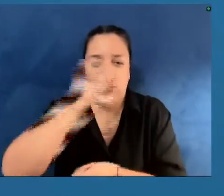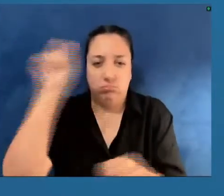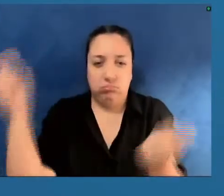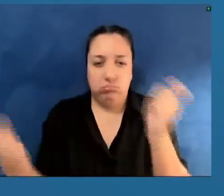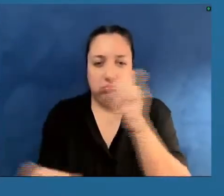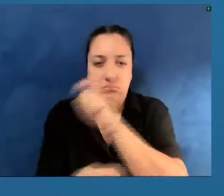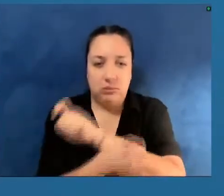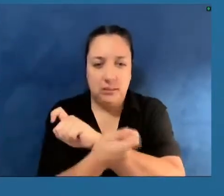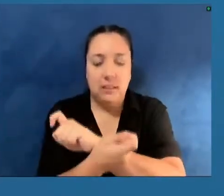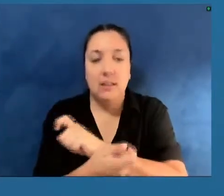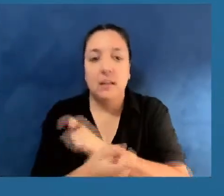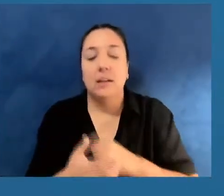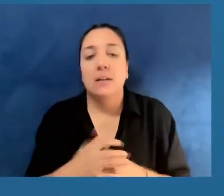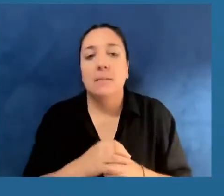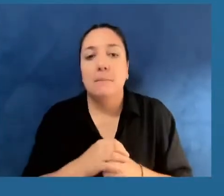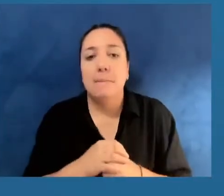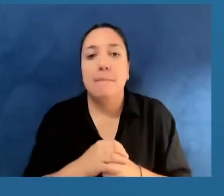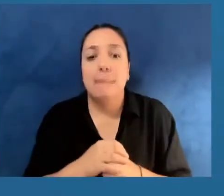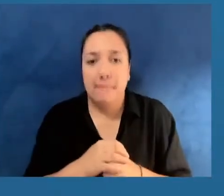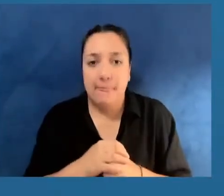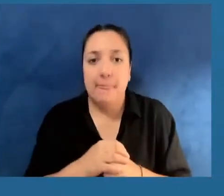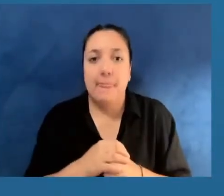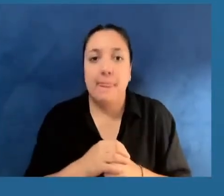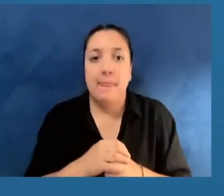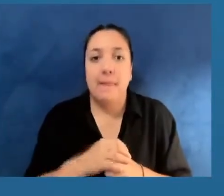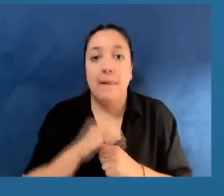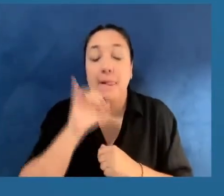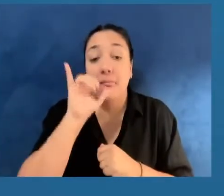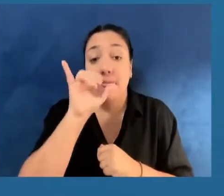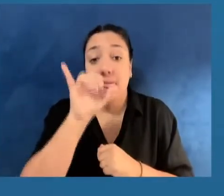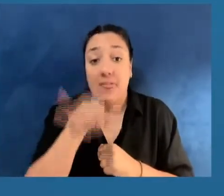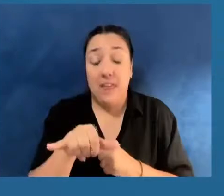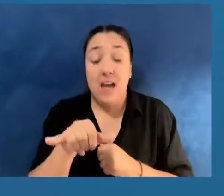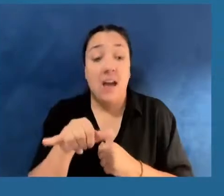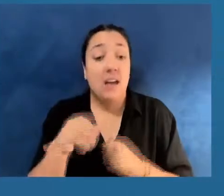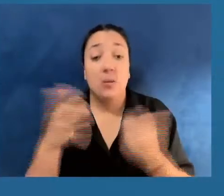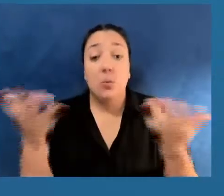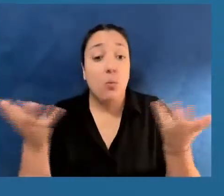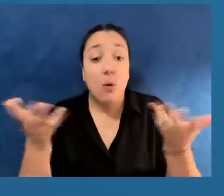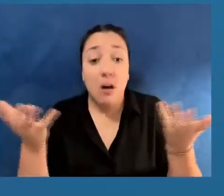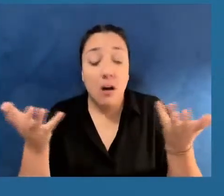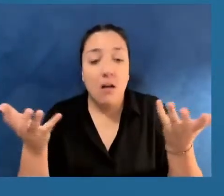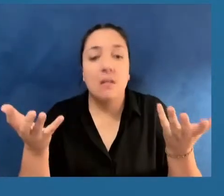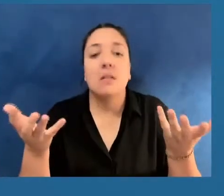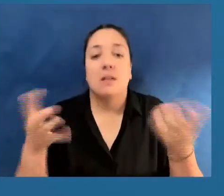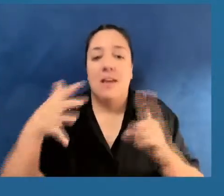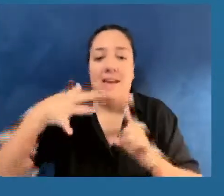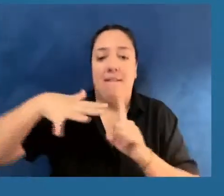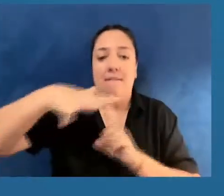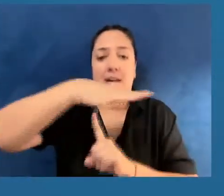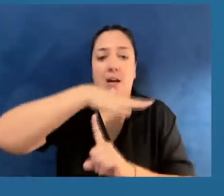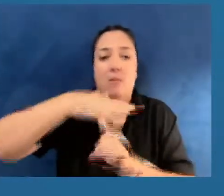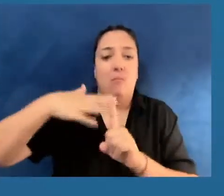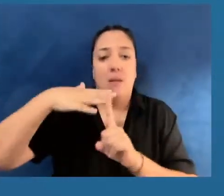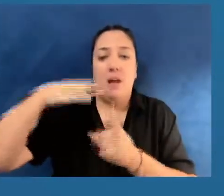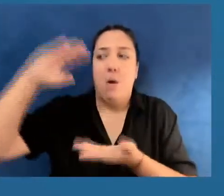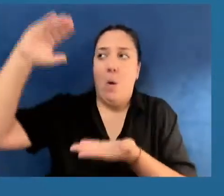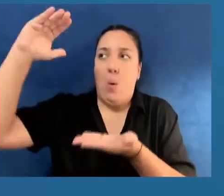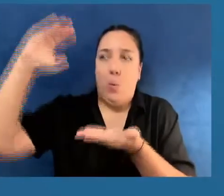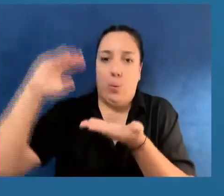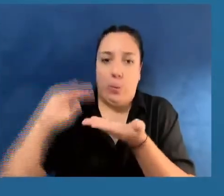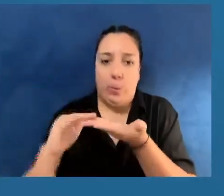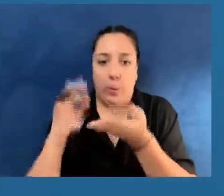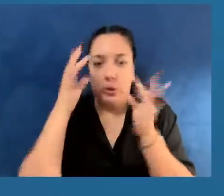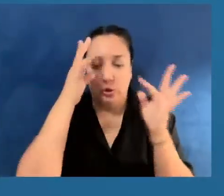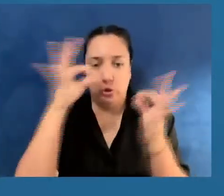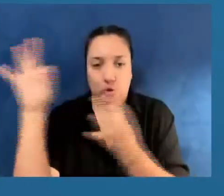in, and that is promising our students a distraction-free environment when they go to school in kindergarten